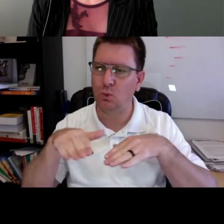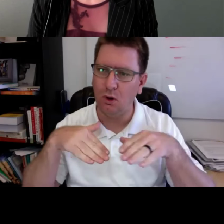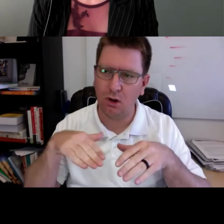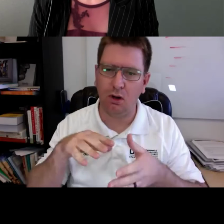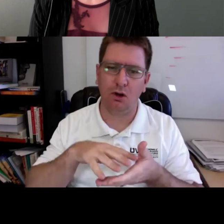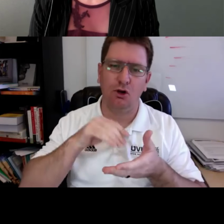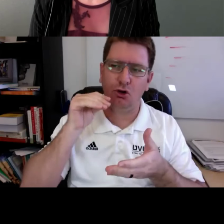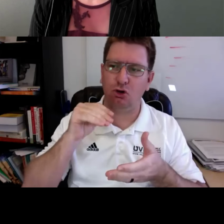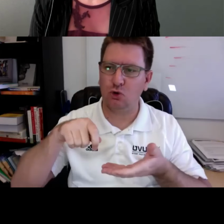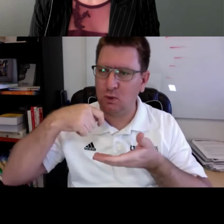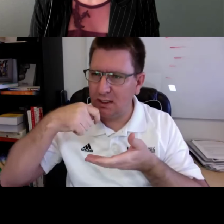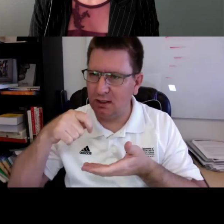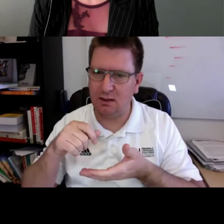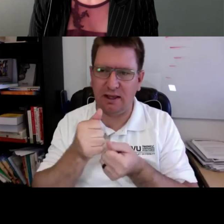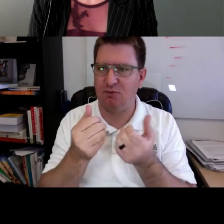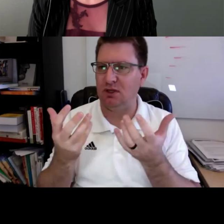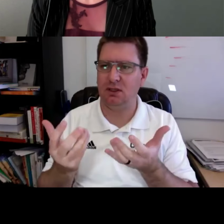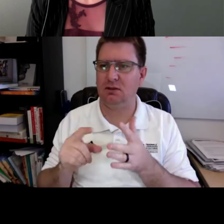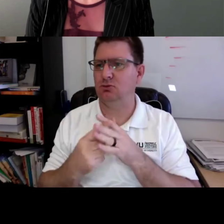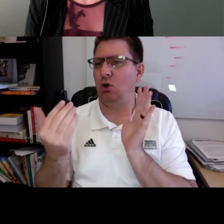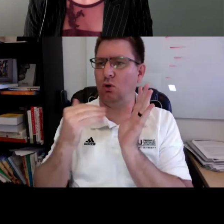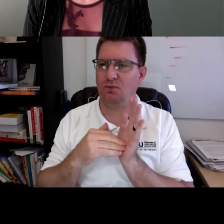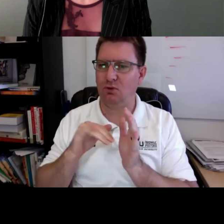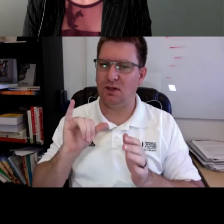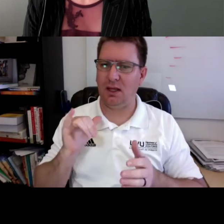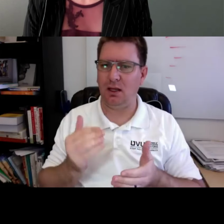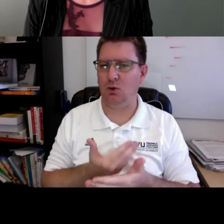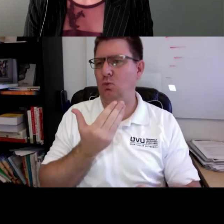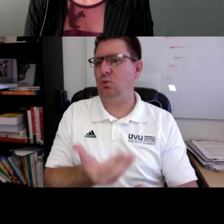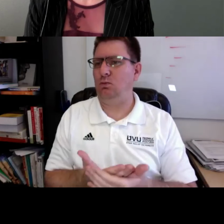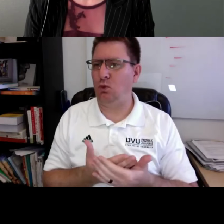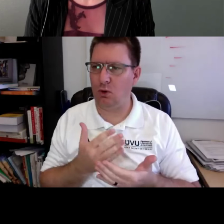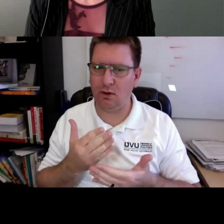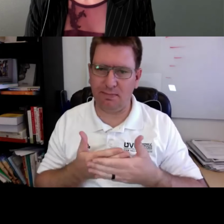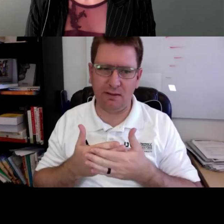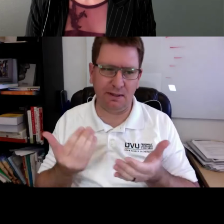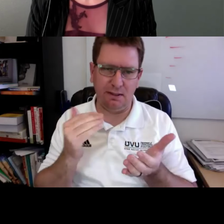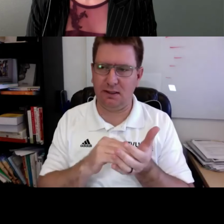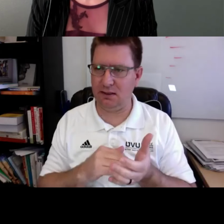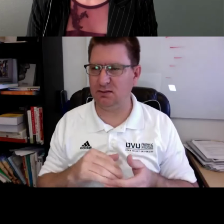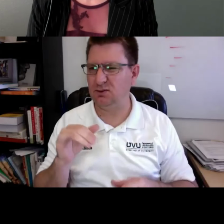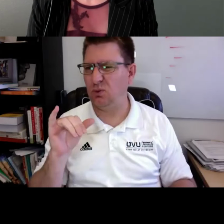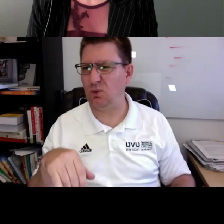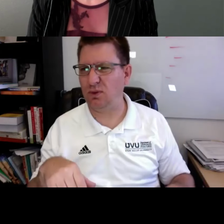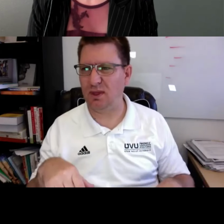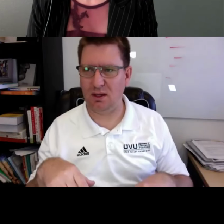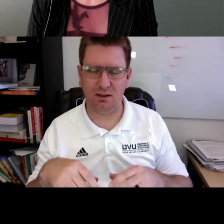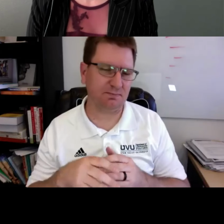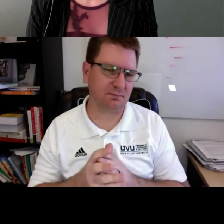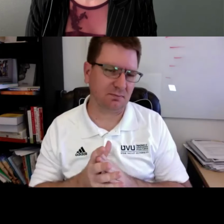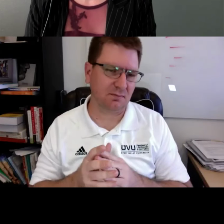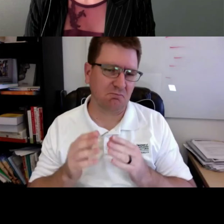and learn how to walk, learn how to eat, everything. I had to start over like newborn baby